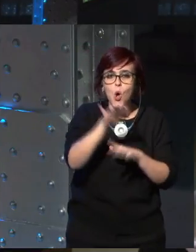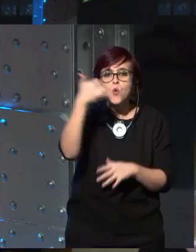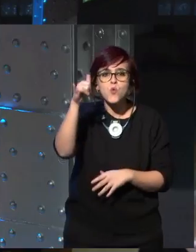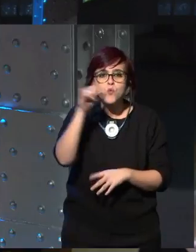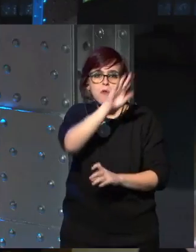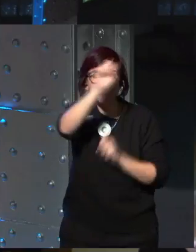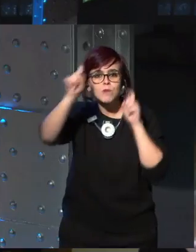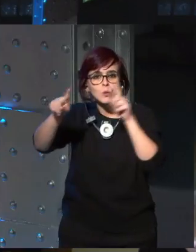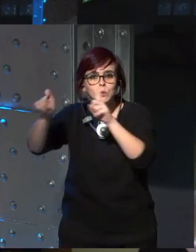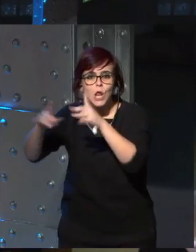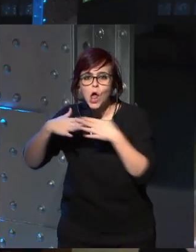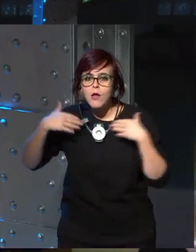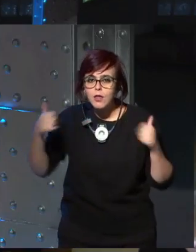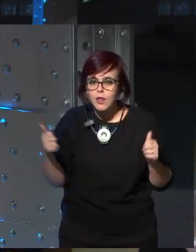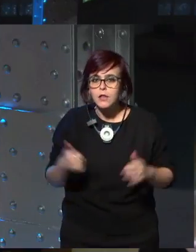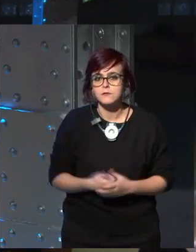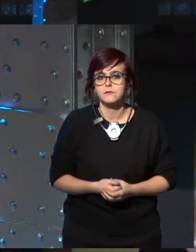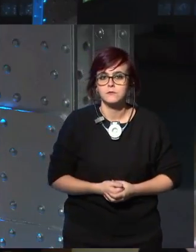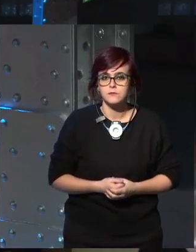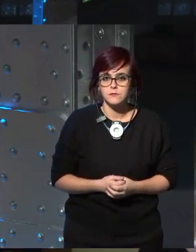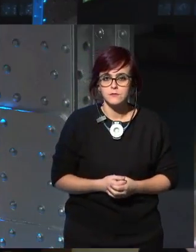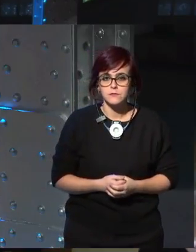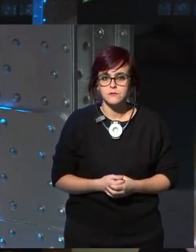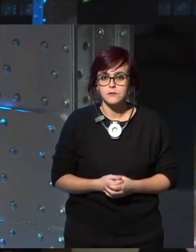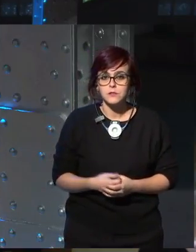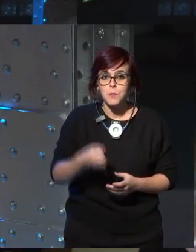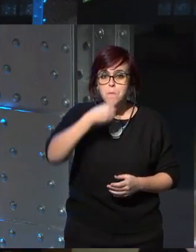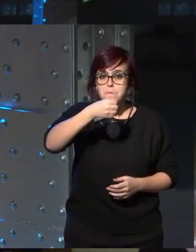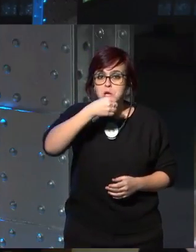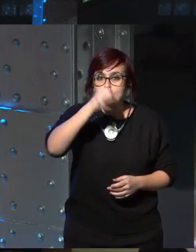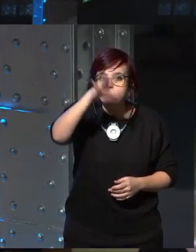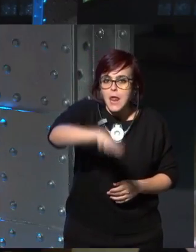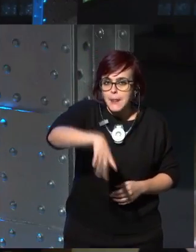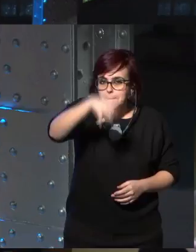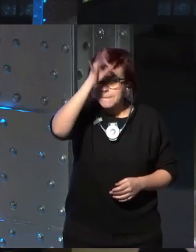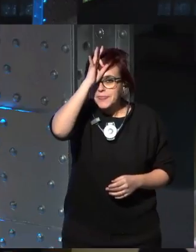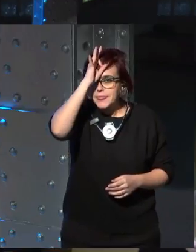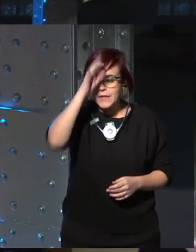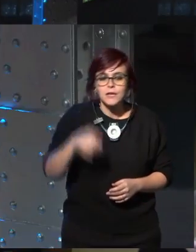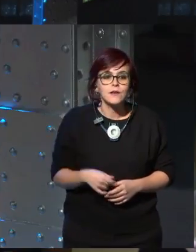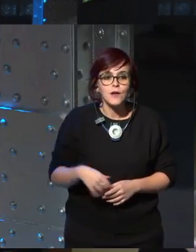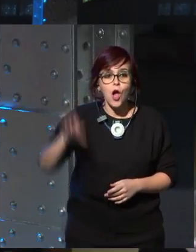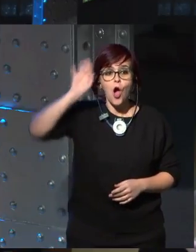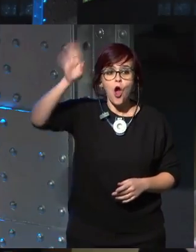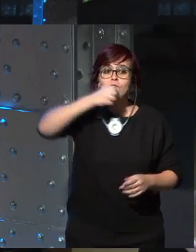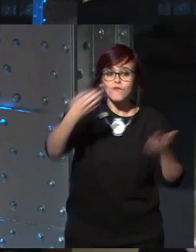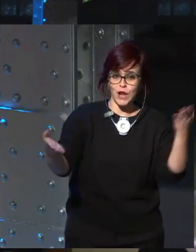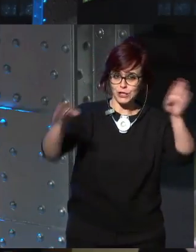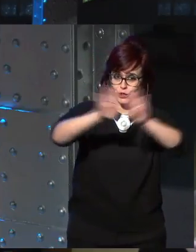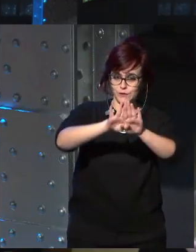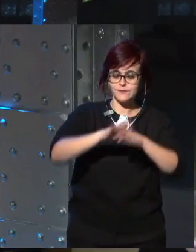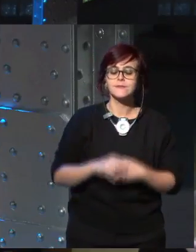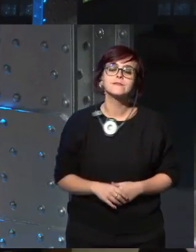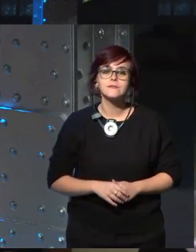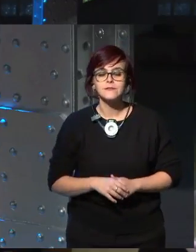post questions using Twitter for Yuri and Greg. Who has the mic? Right. Hello. Hello. Good